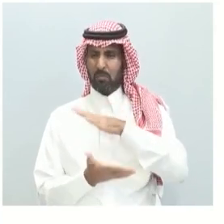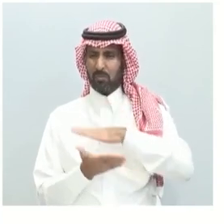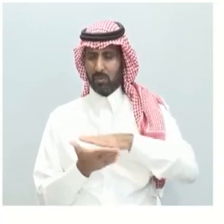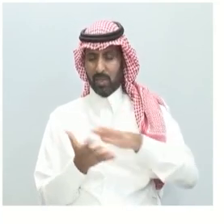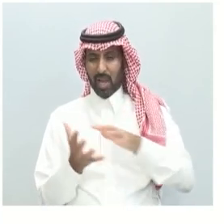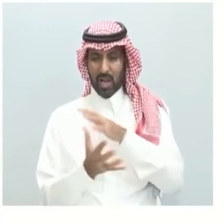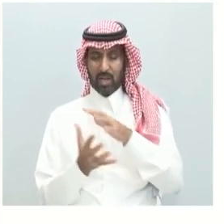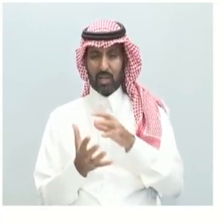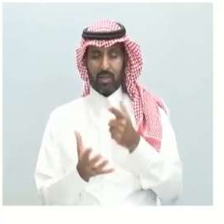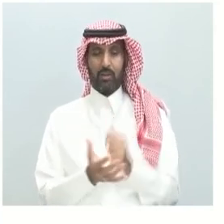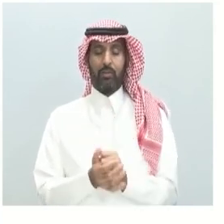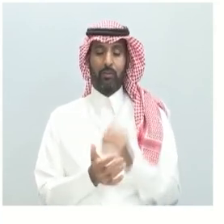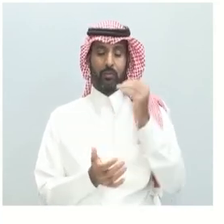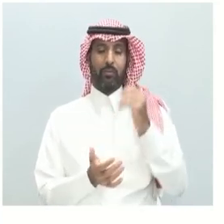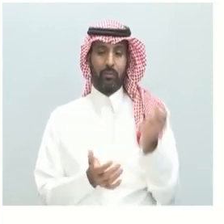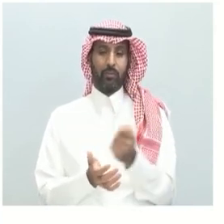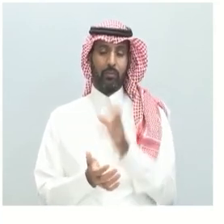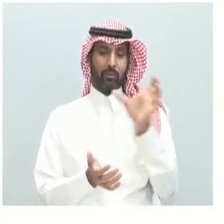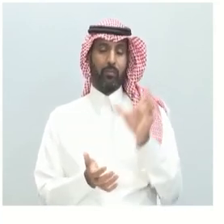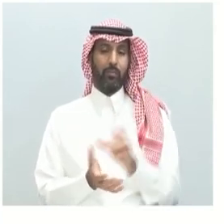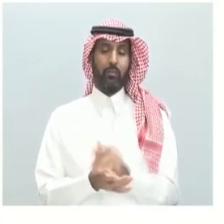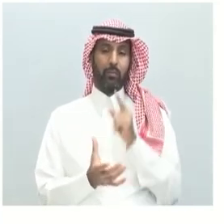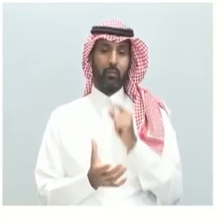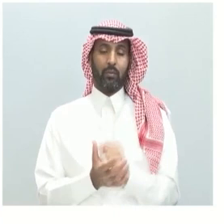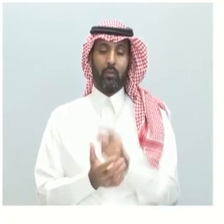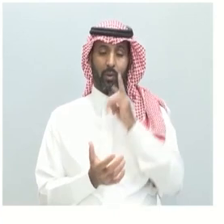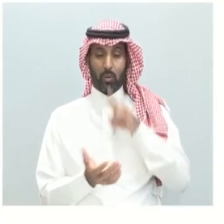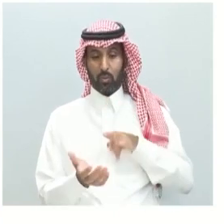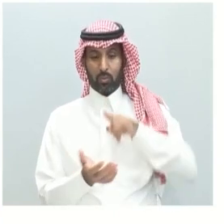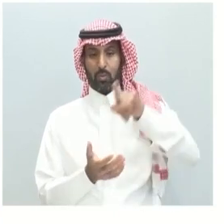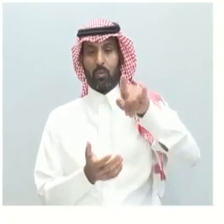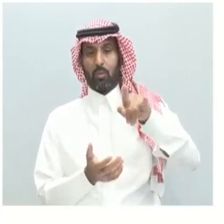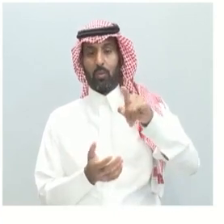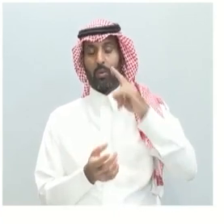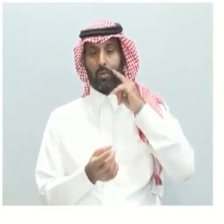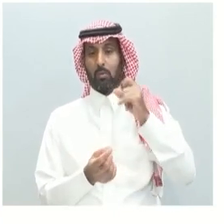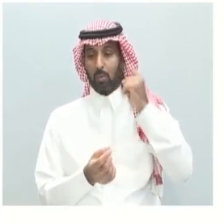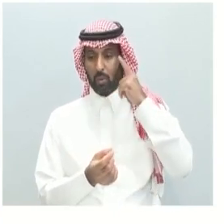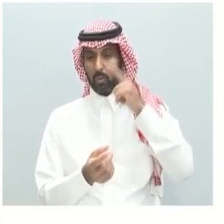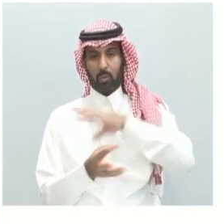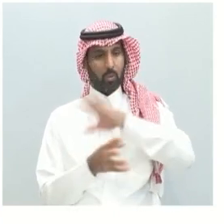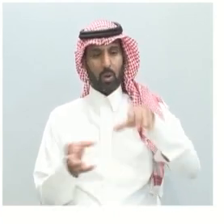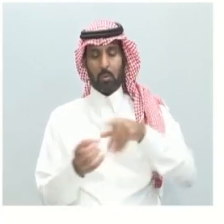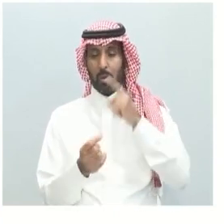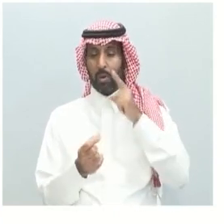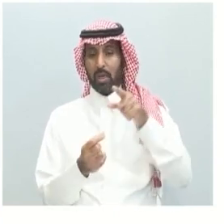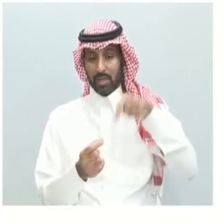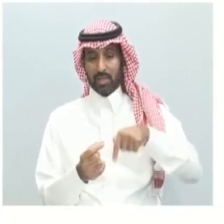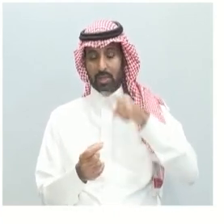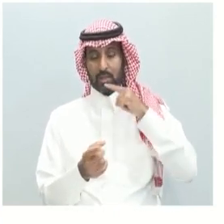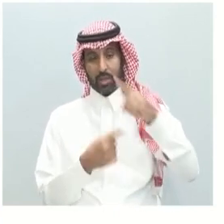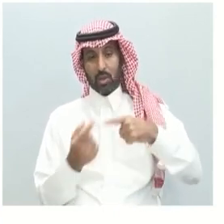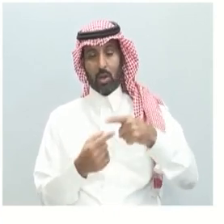progressive tense. Here's an already done example for you. Flying is becoming a popular way to travel these